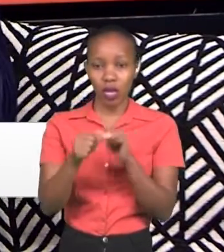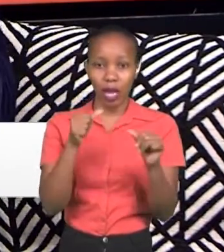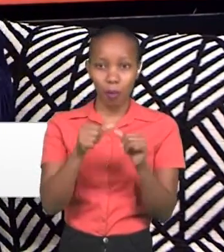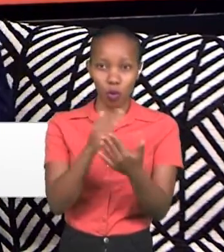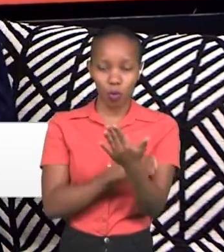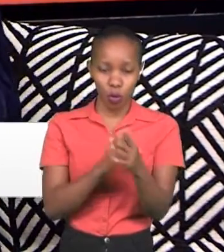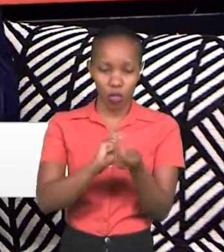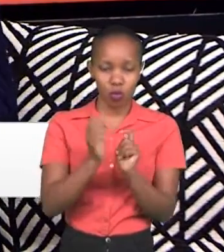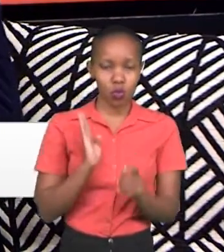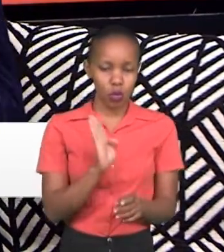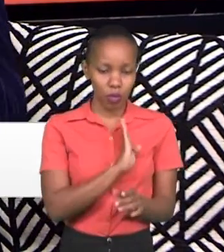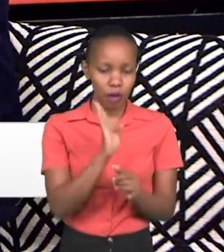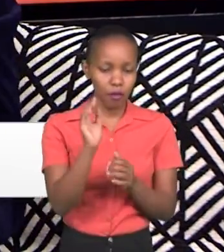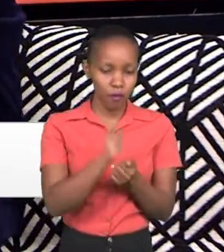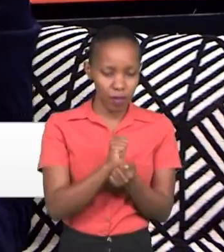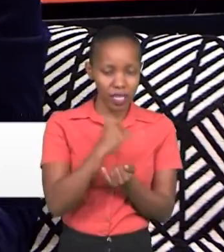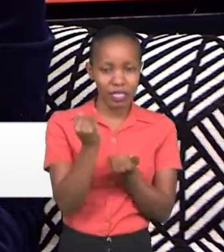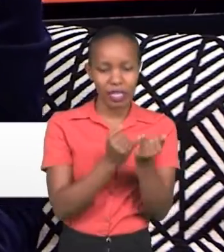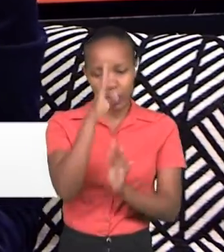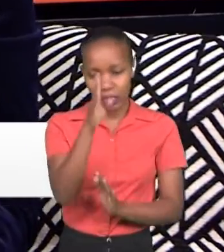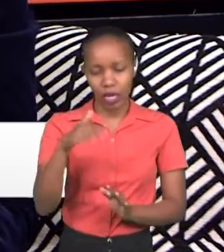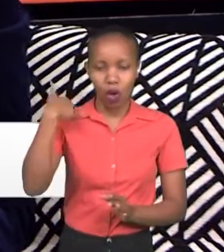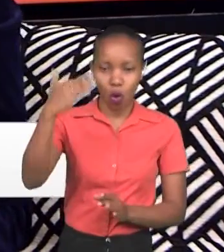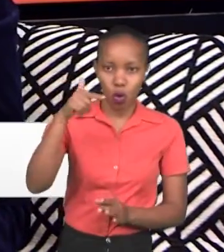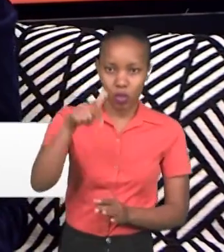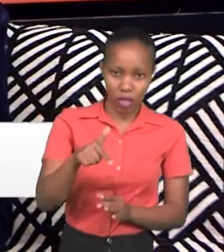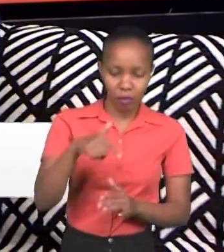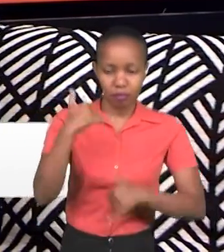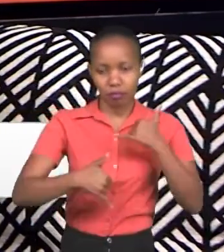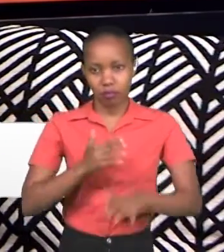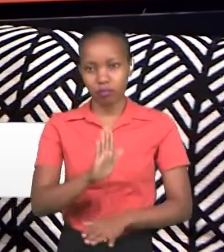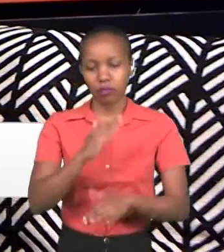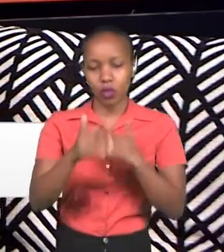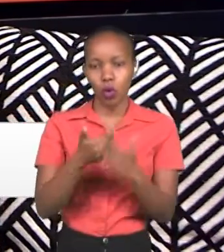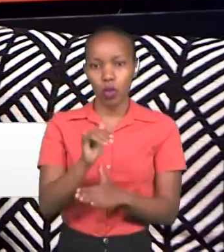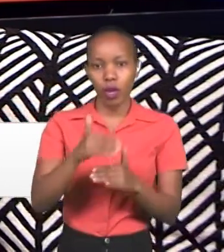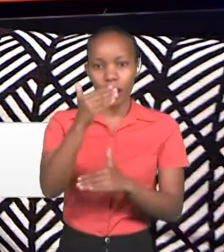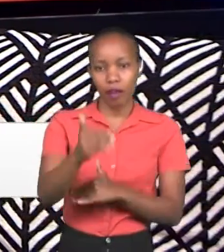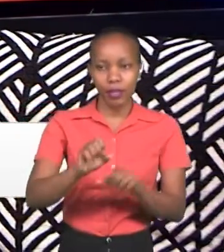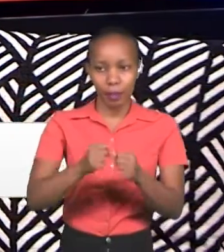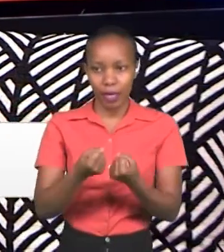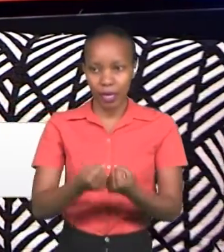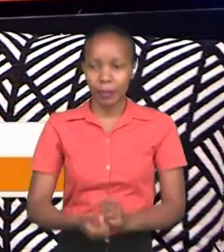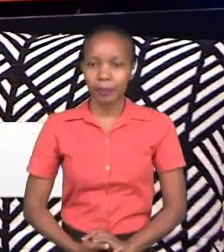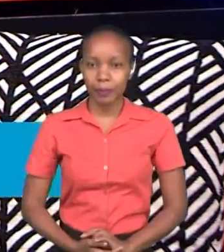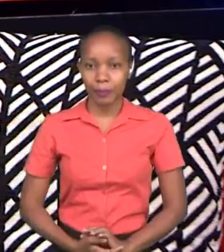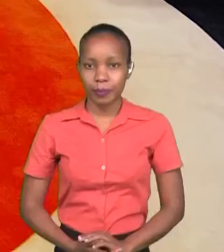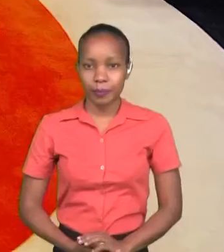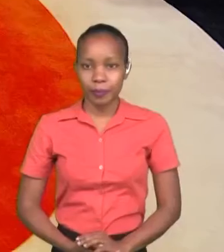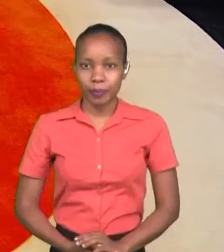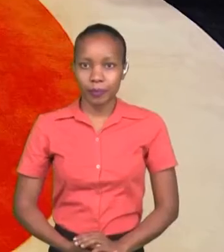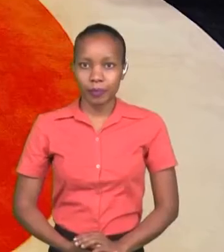because on Friday, Saturday, Sunday, they're always here to entertain you. So, we're coming to you after a short break.